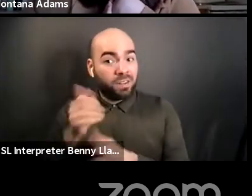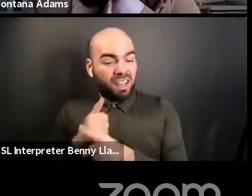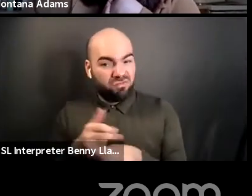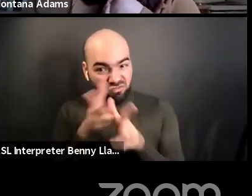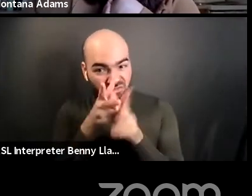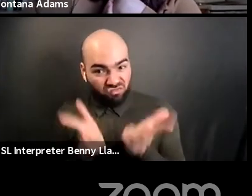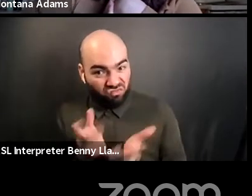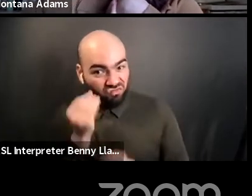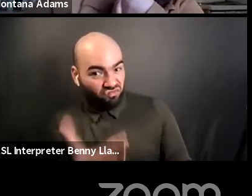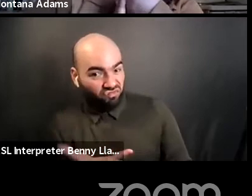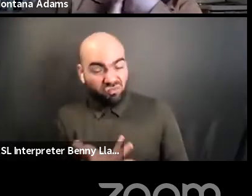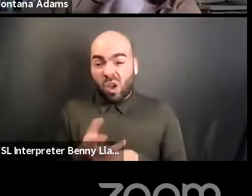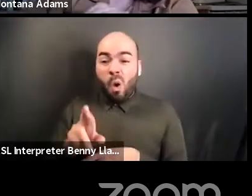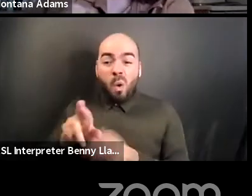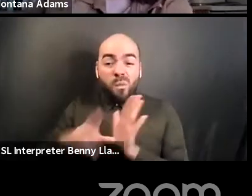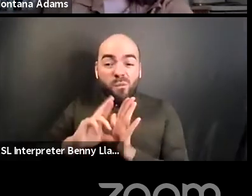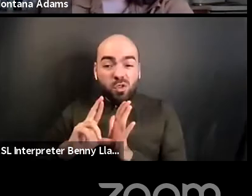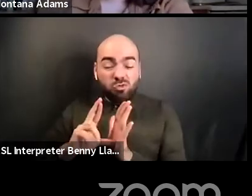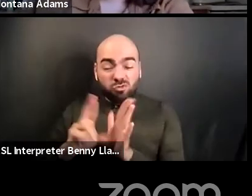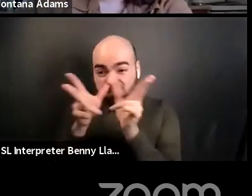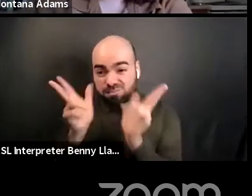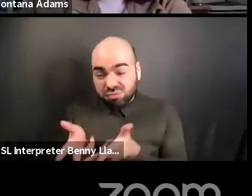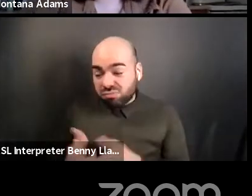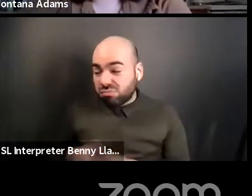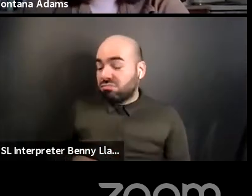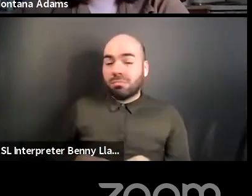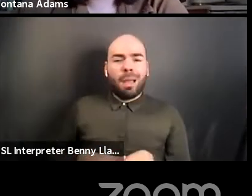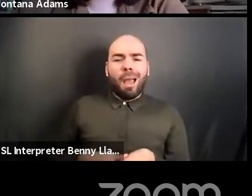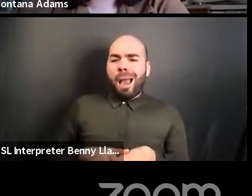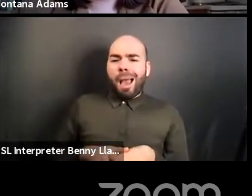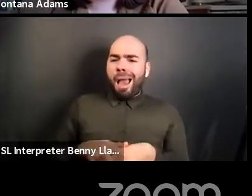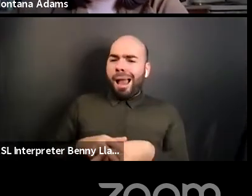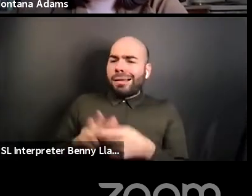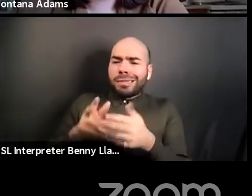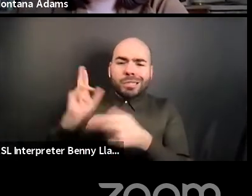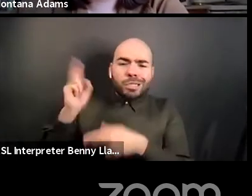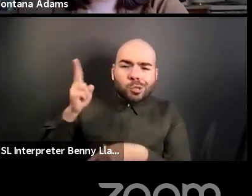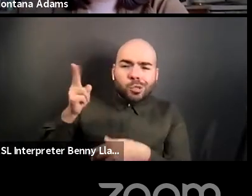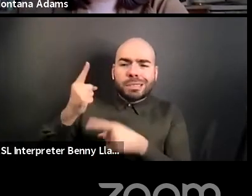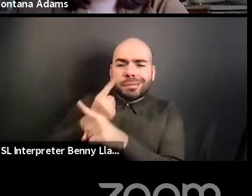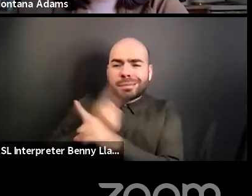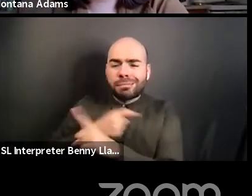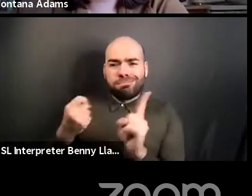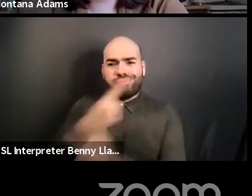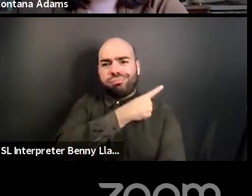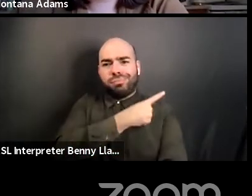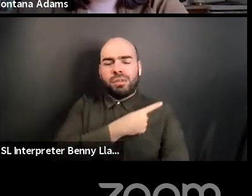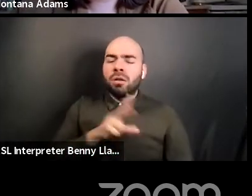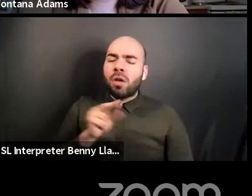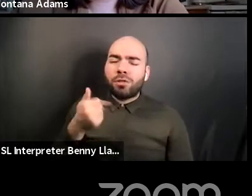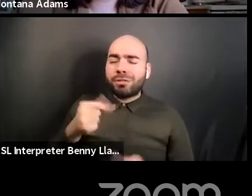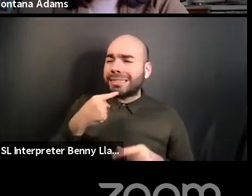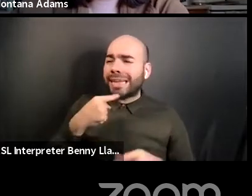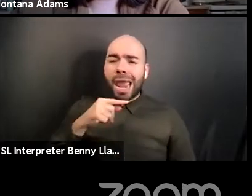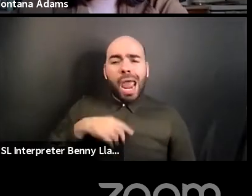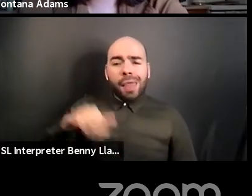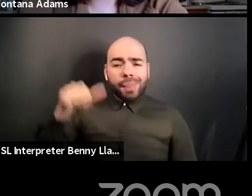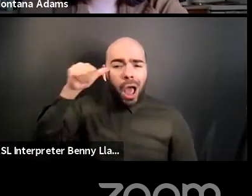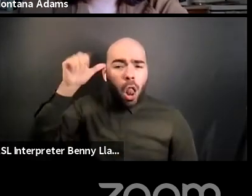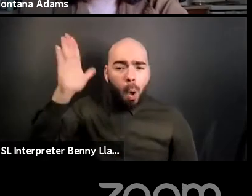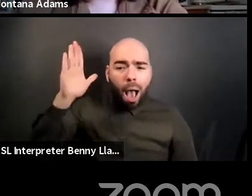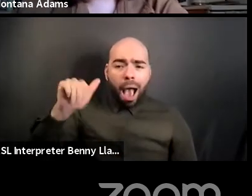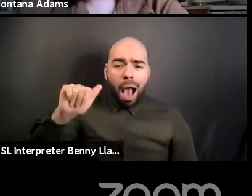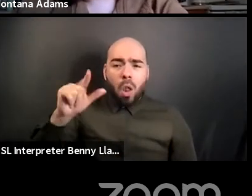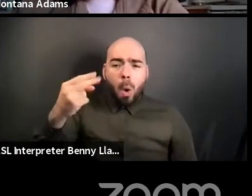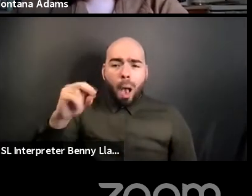bad reviews, very inaccurate. Like they were trying to say, oh, aloha spirit, all of that nonsense. So it was very cringe.